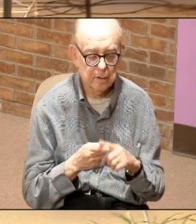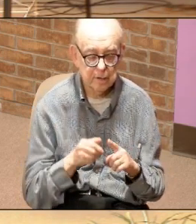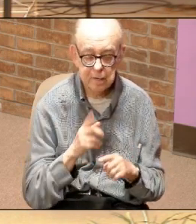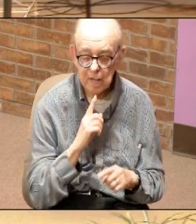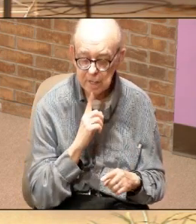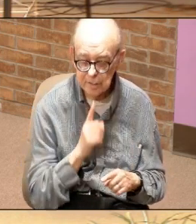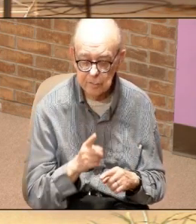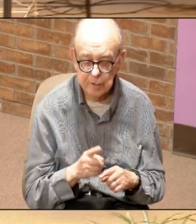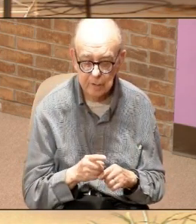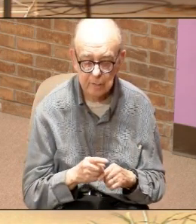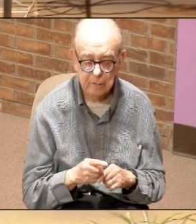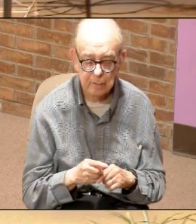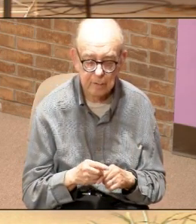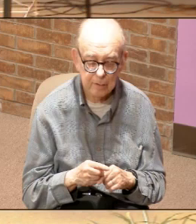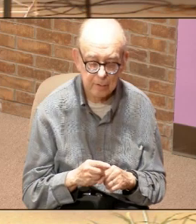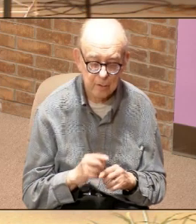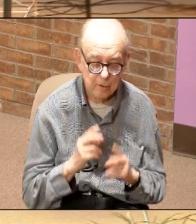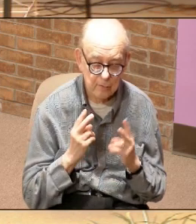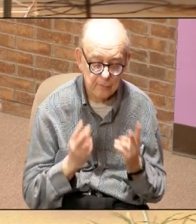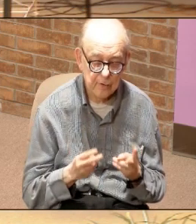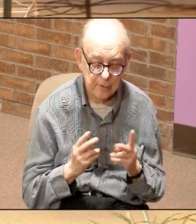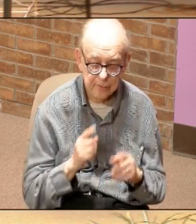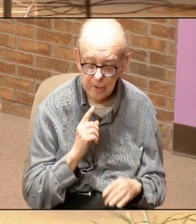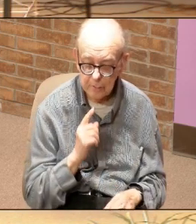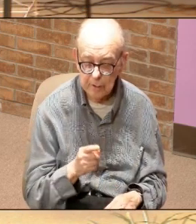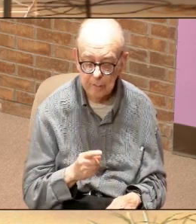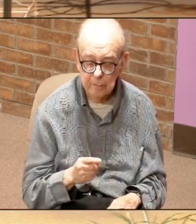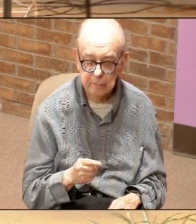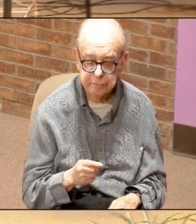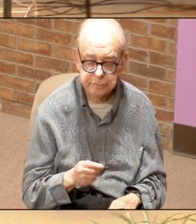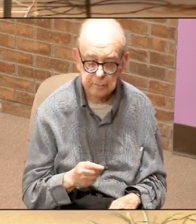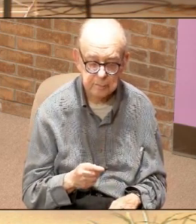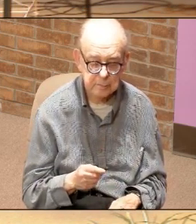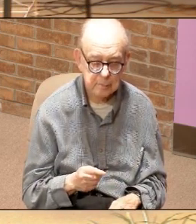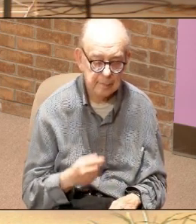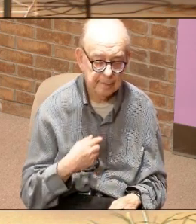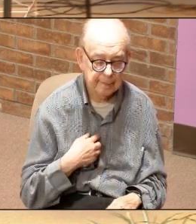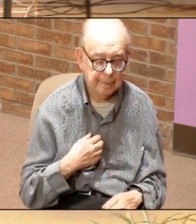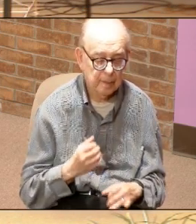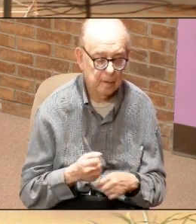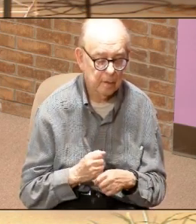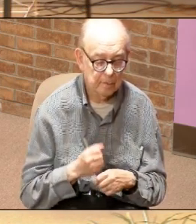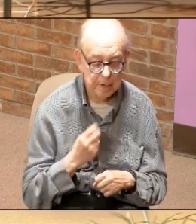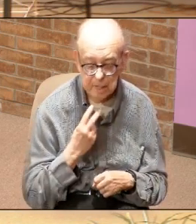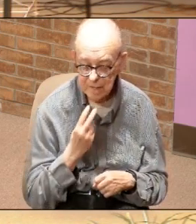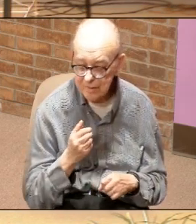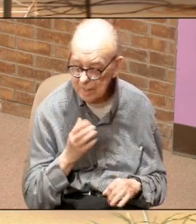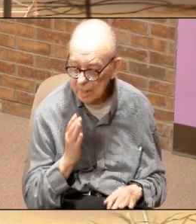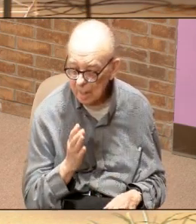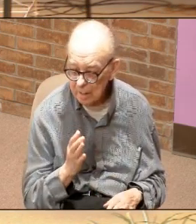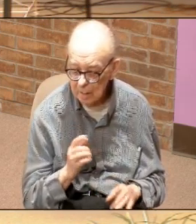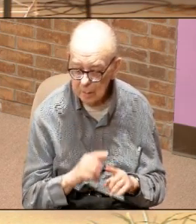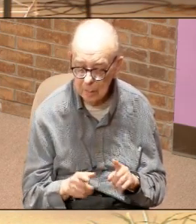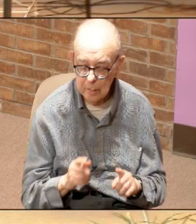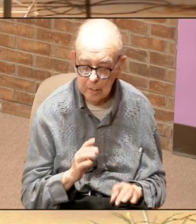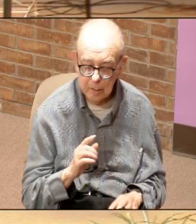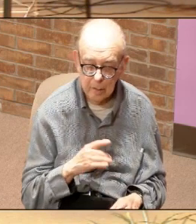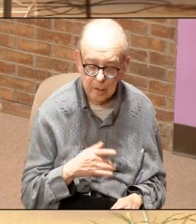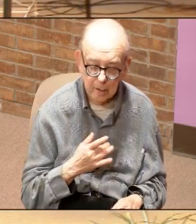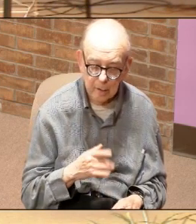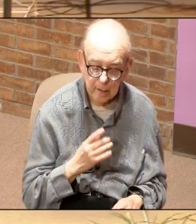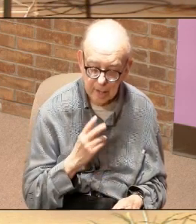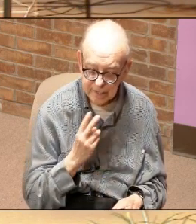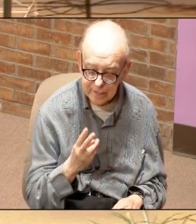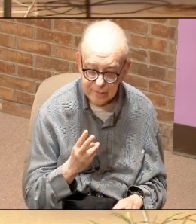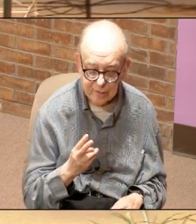real. Very real. I may not see him, but I can sure see